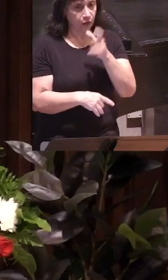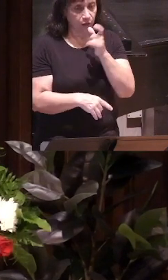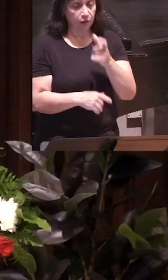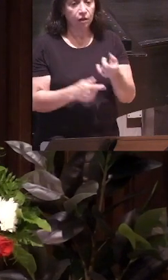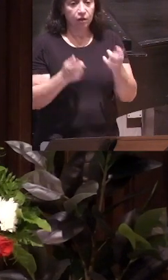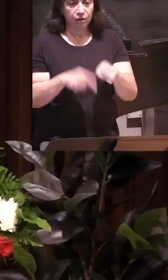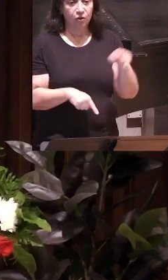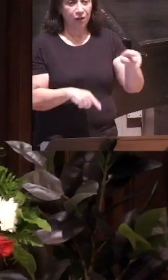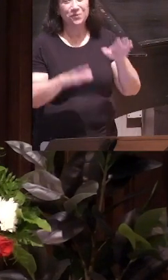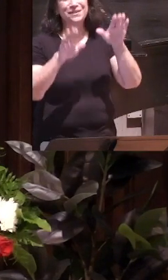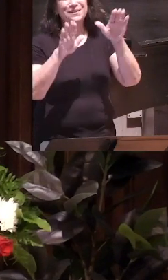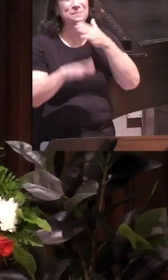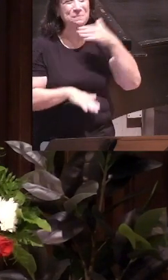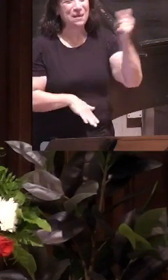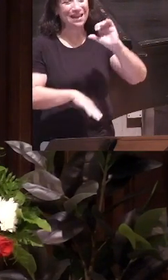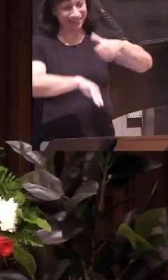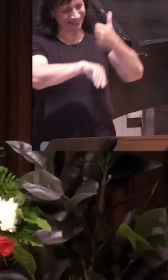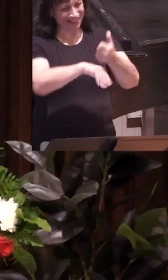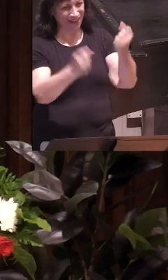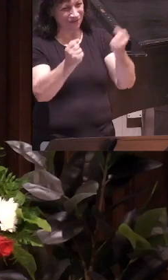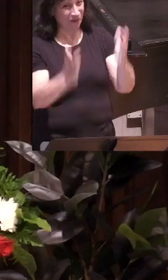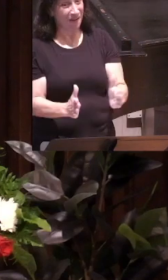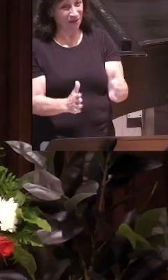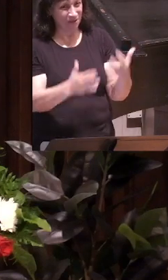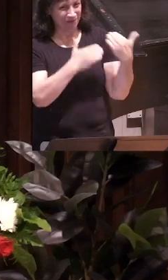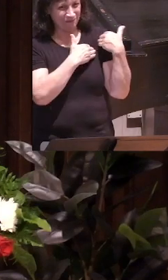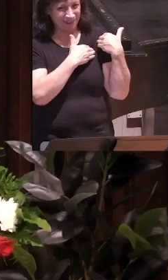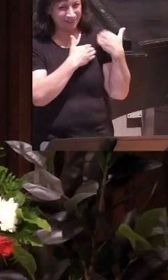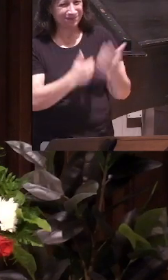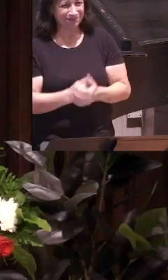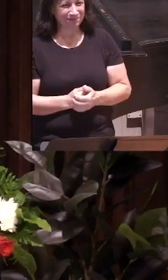great designated driver when we went to a bar.